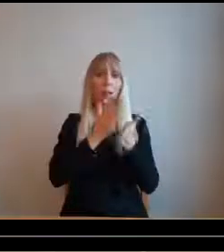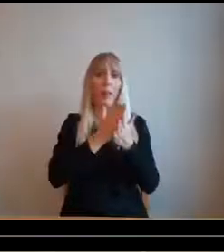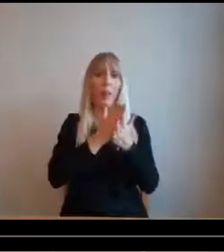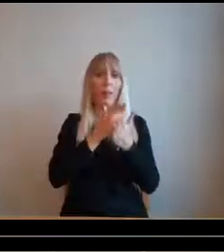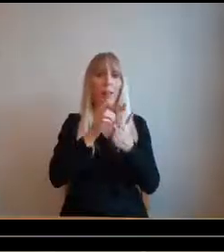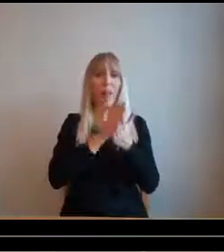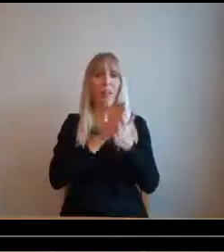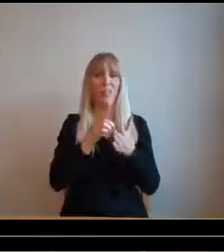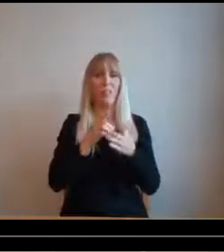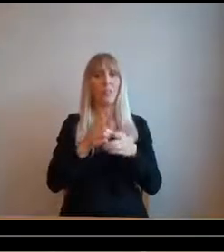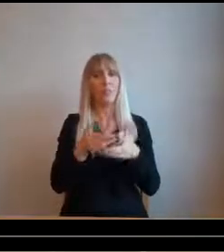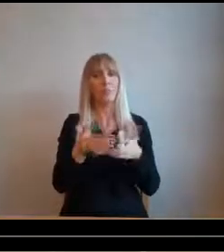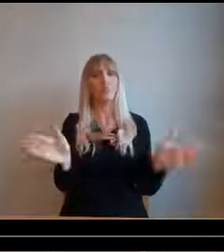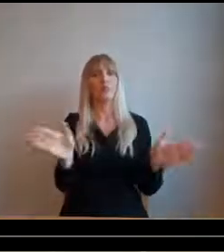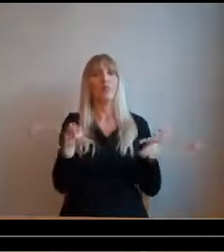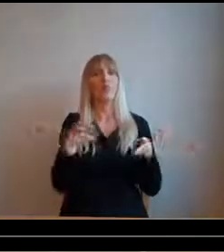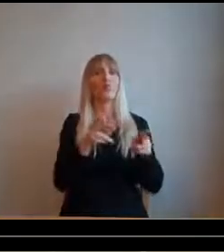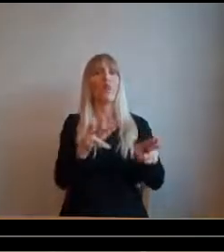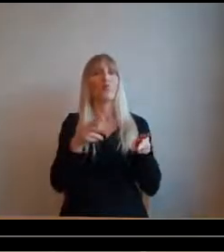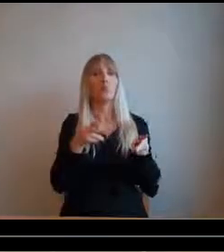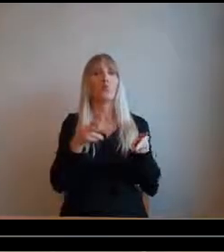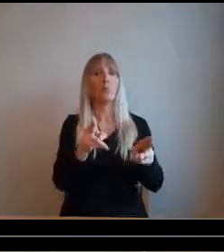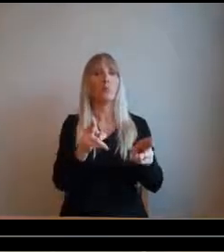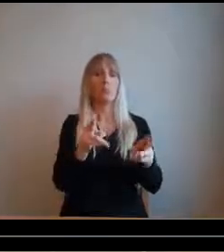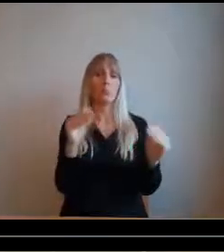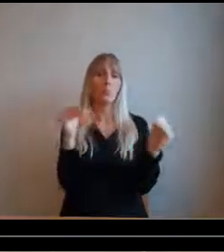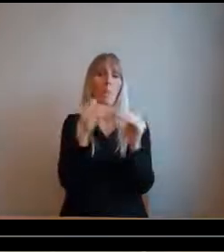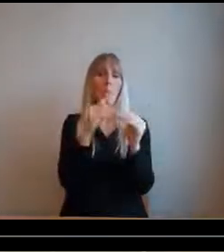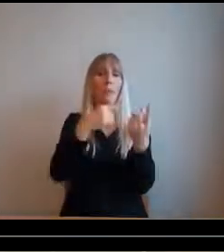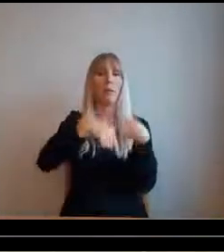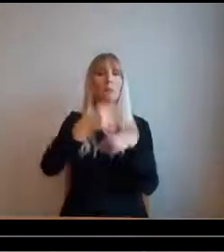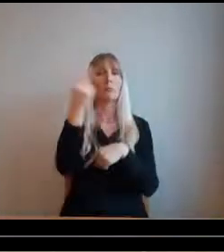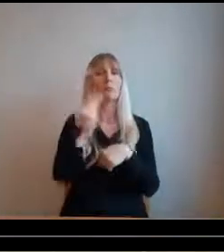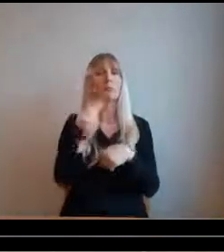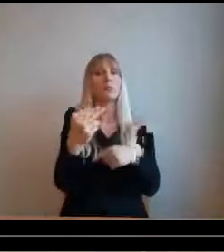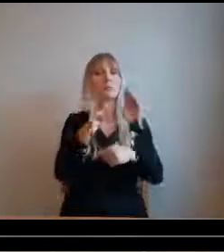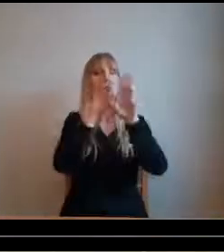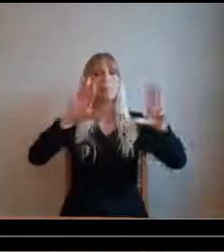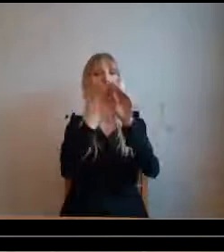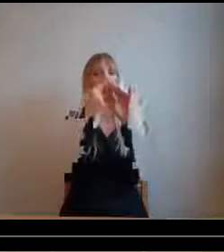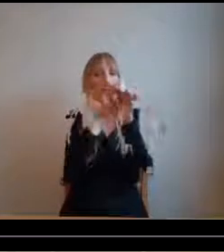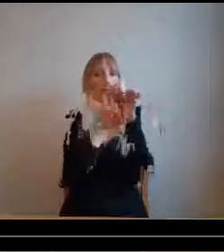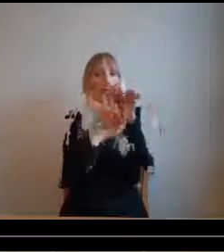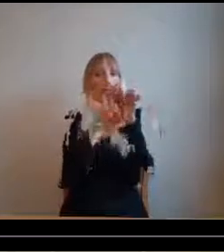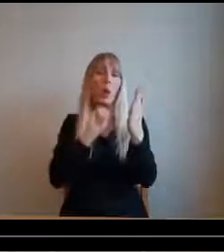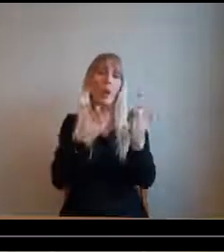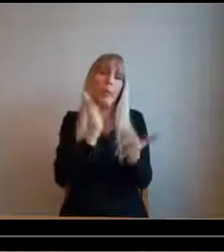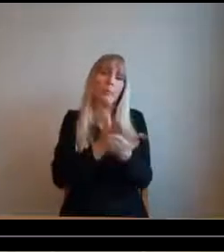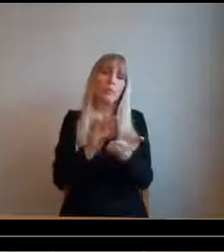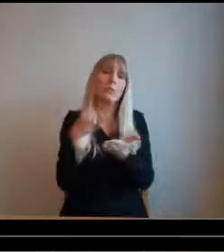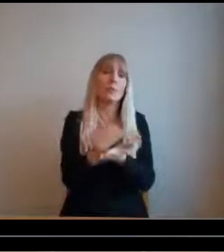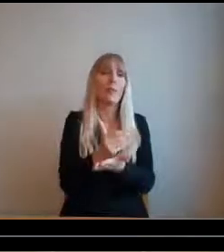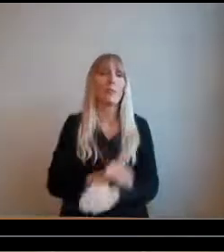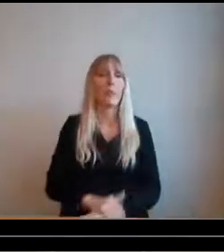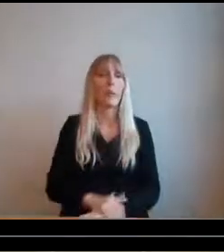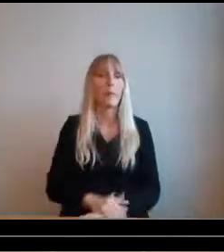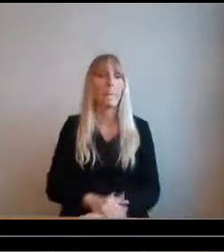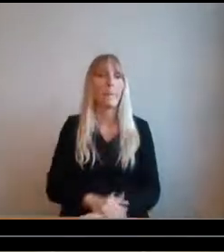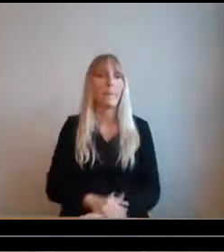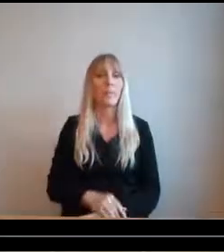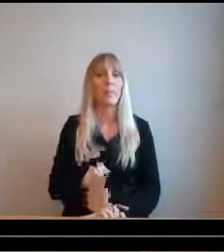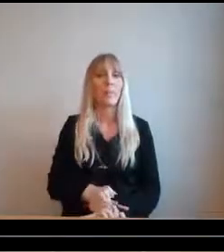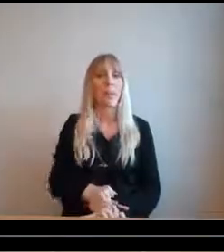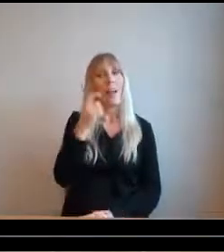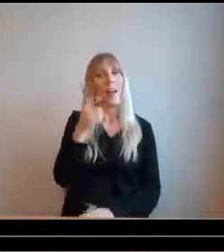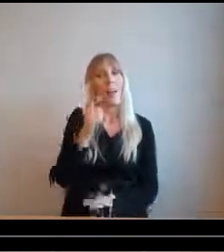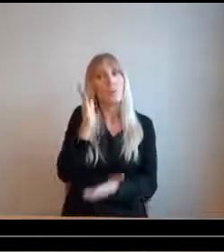road with technology built to the latest design standards, and it will be safe. And I think that's the